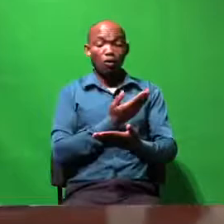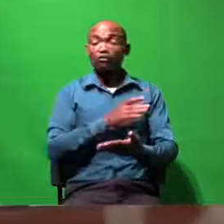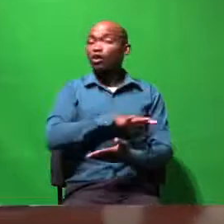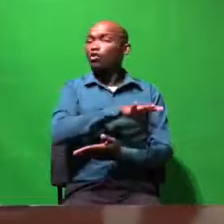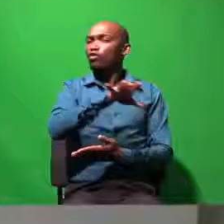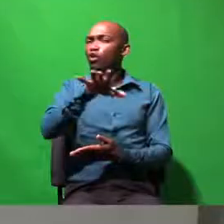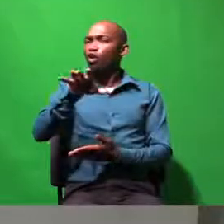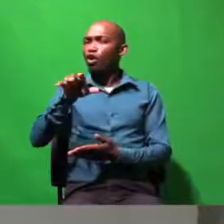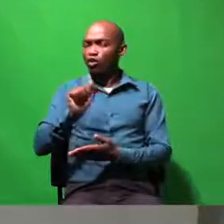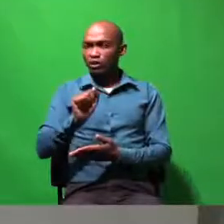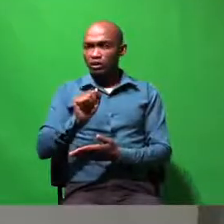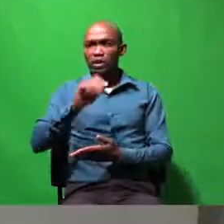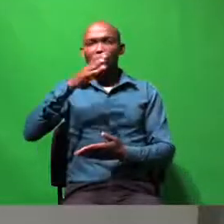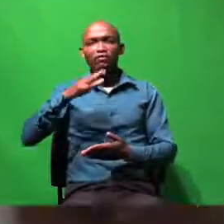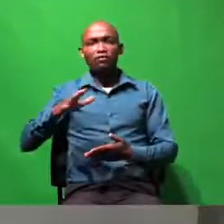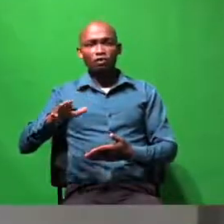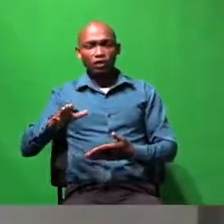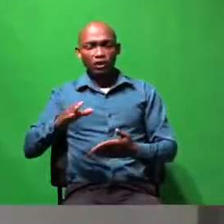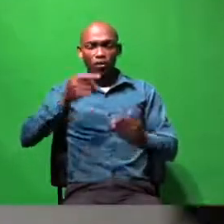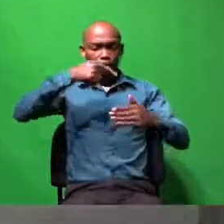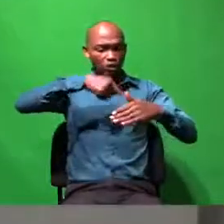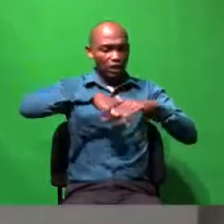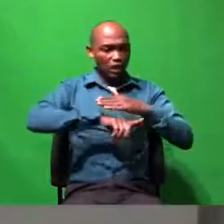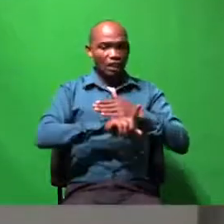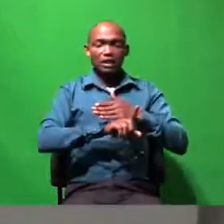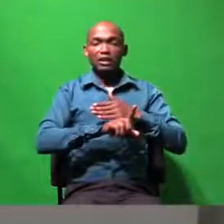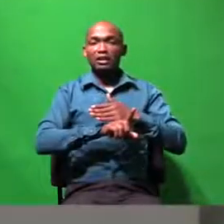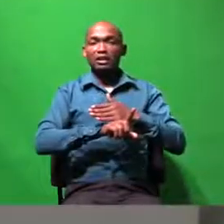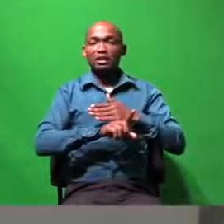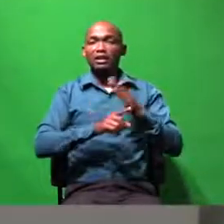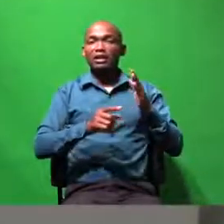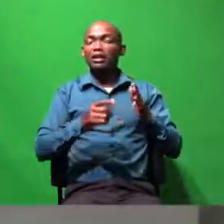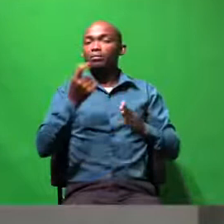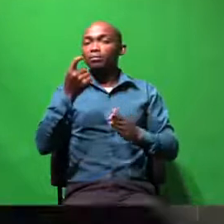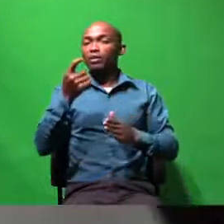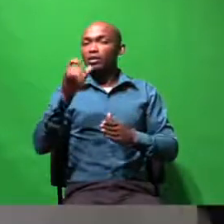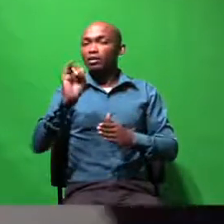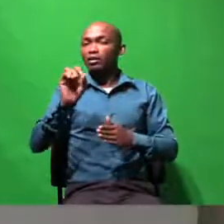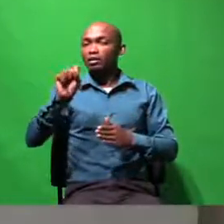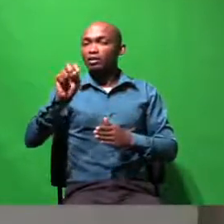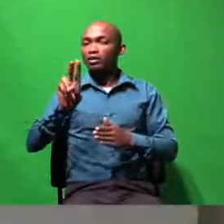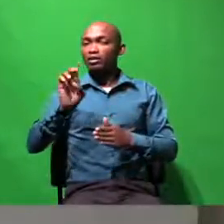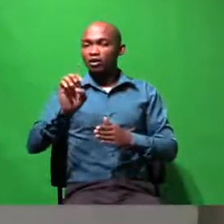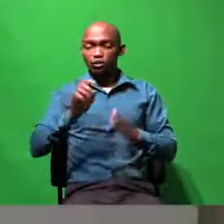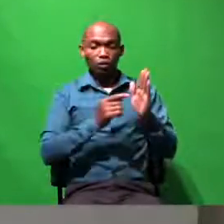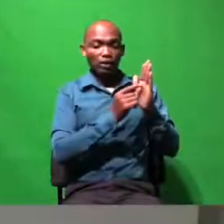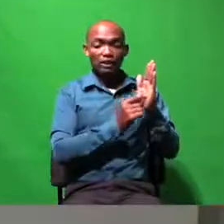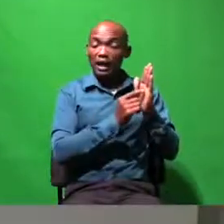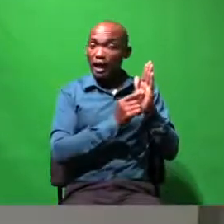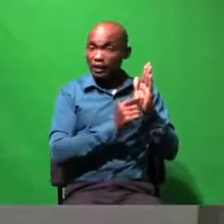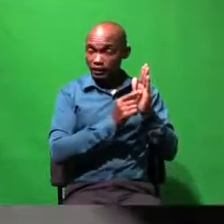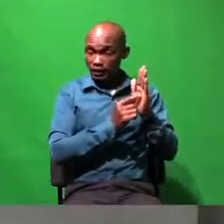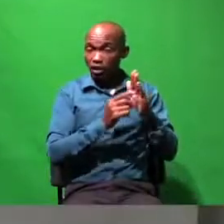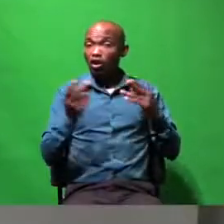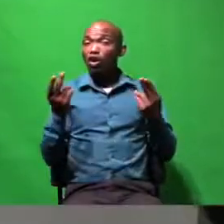those fluids that entered inside the tissue cell. So now we have a two region also.